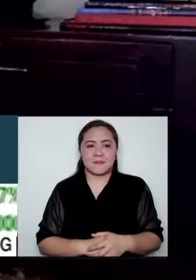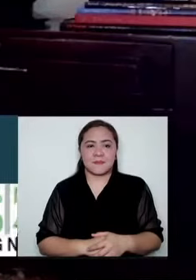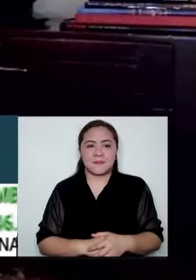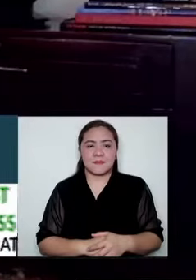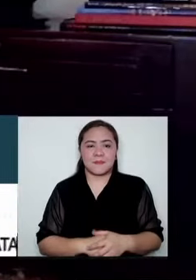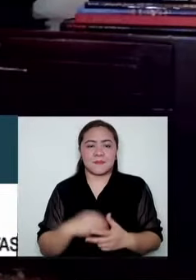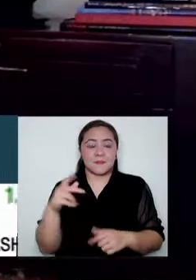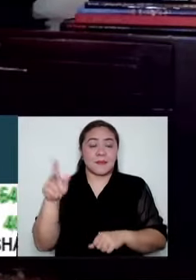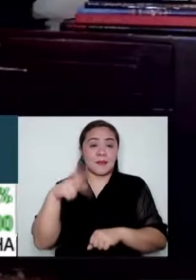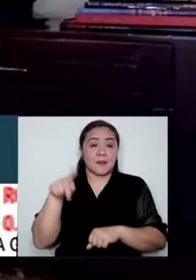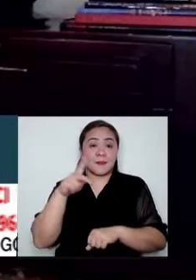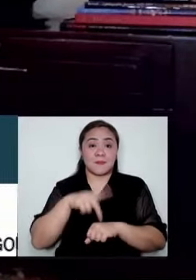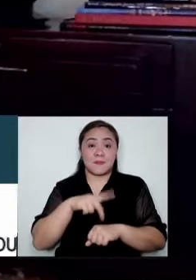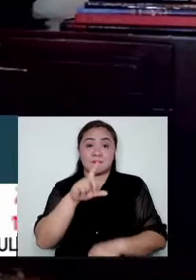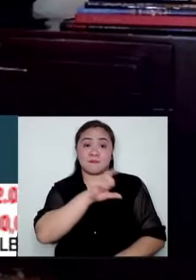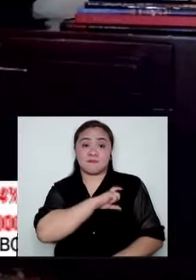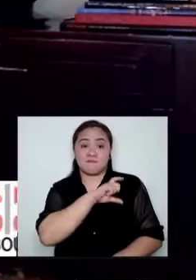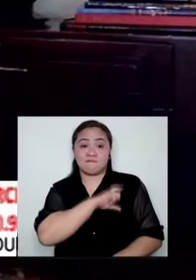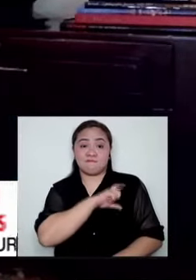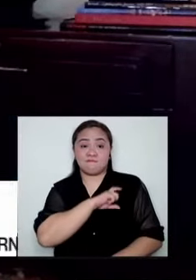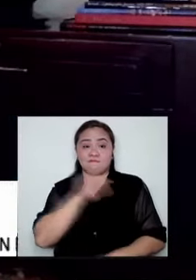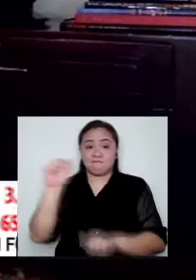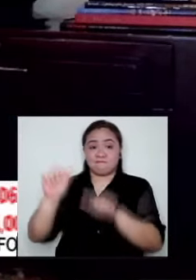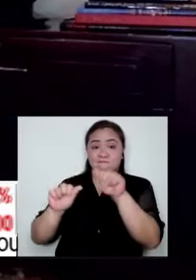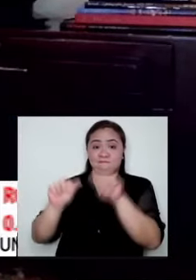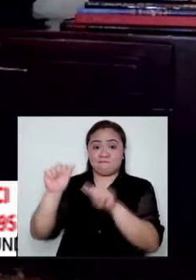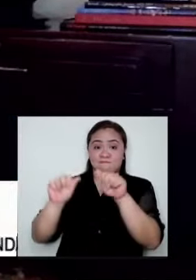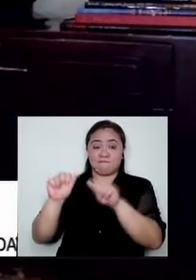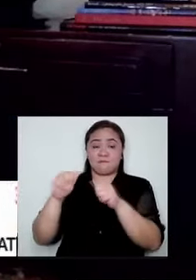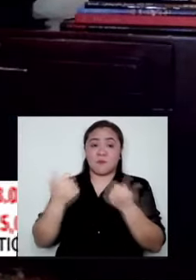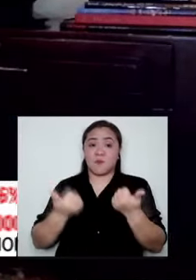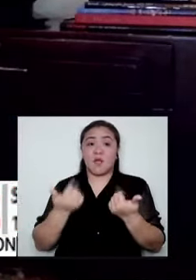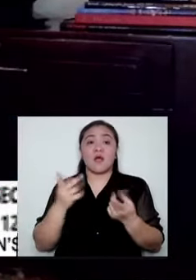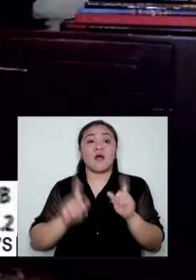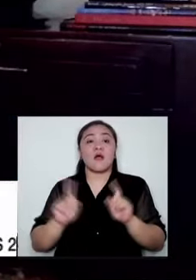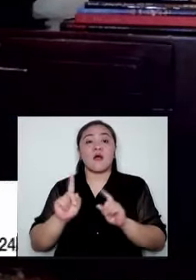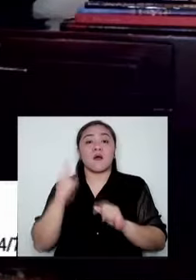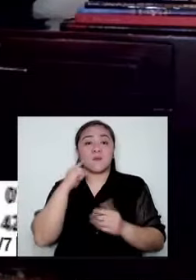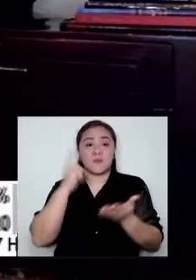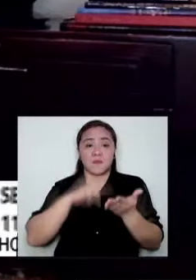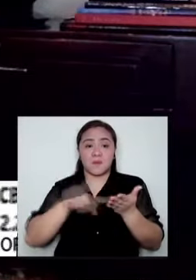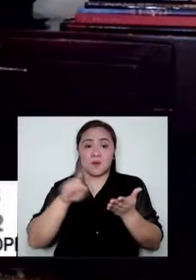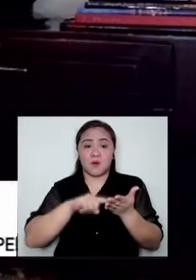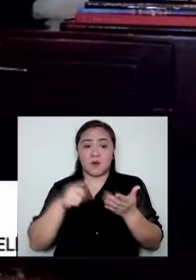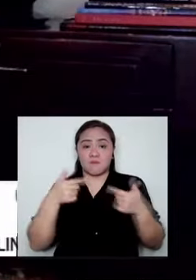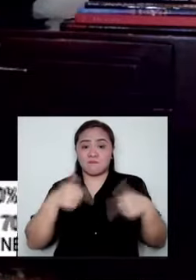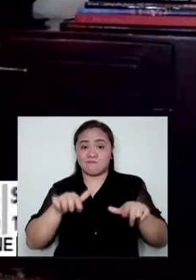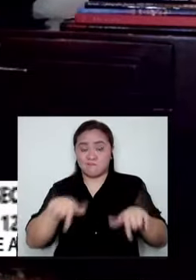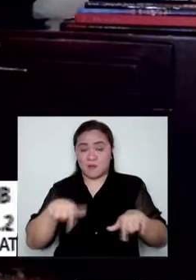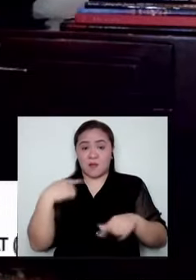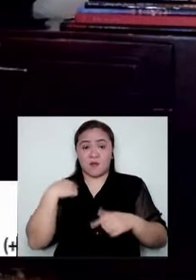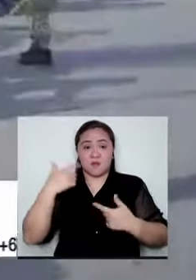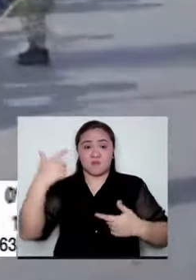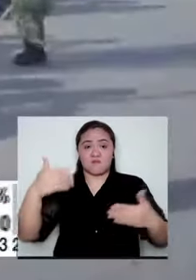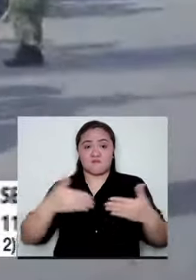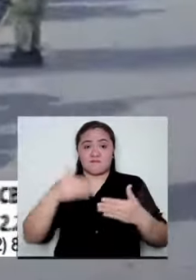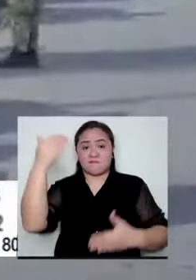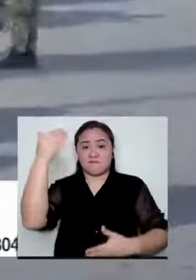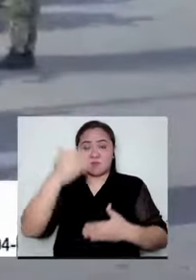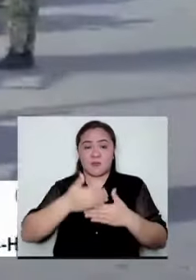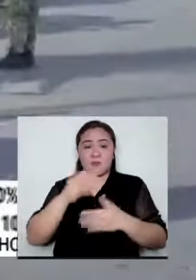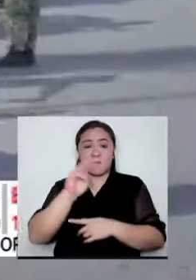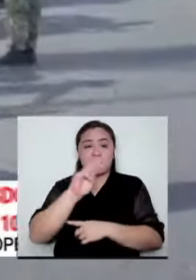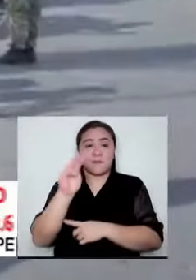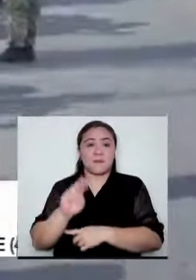The Philippine Police Force will assess whether it will do away with checkpoints during the hard lockdown in Metro Manila following